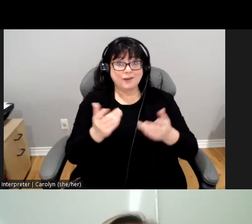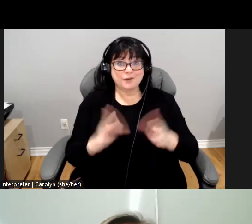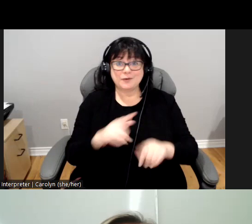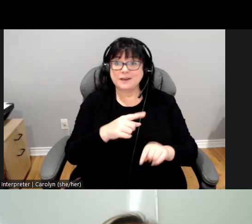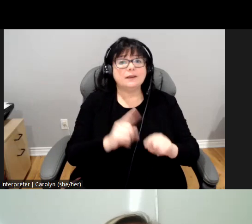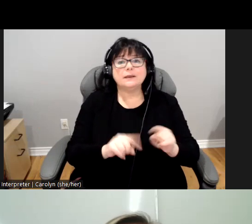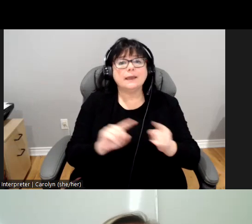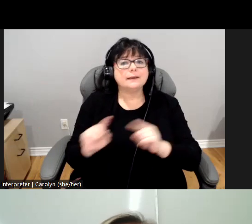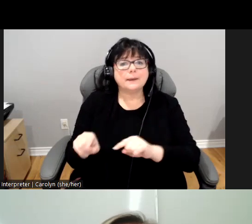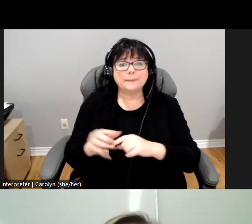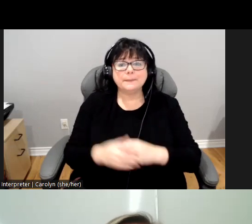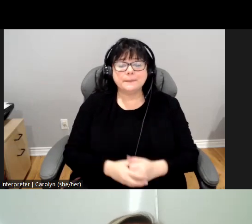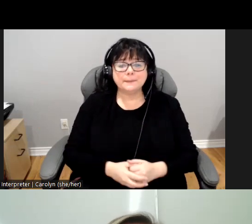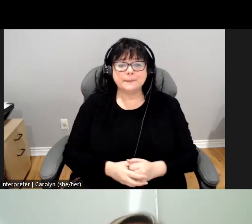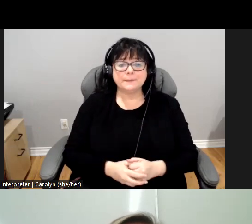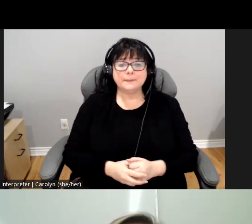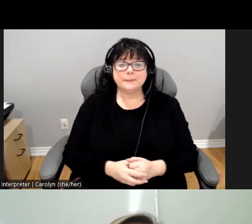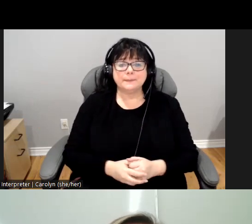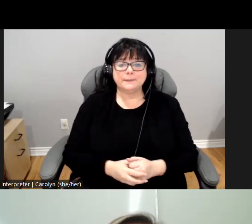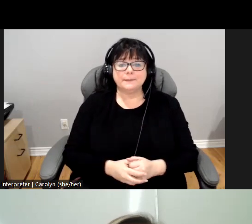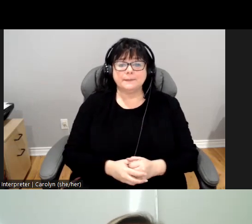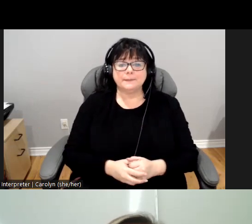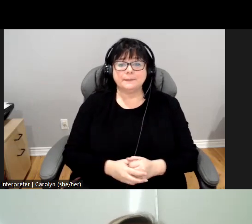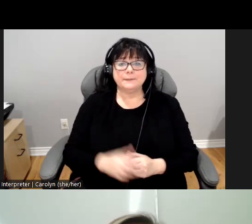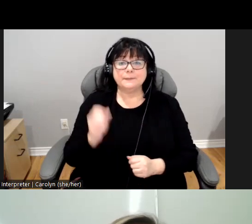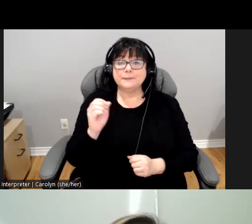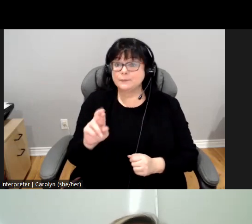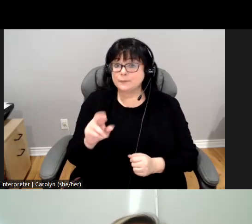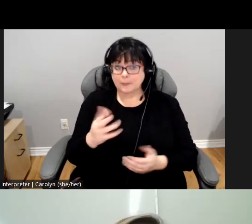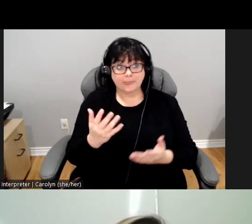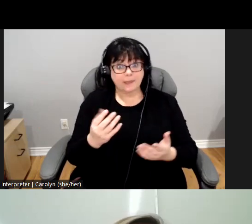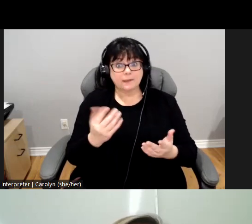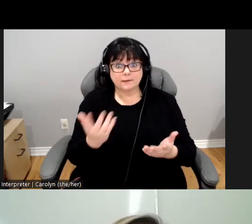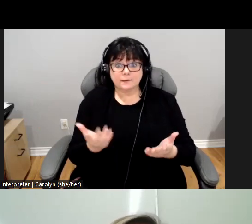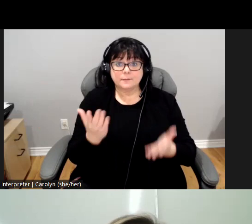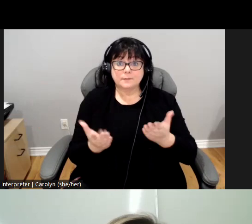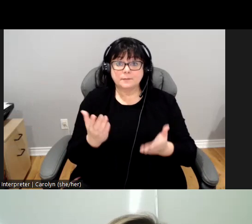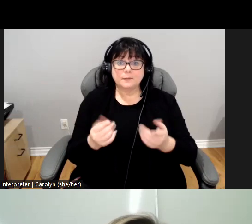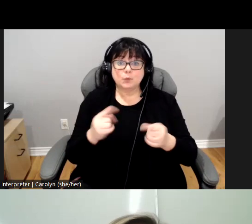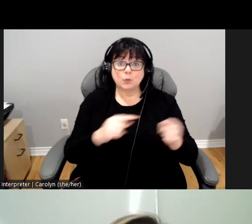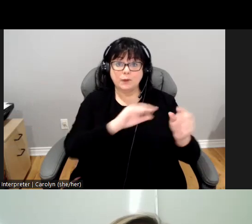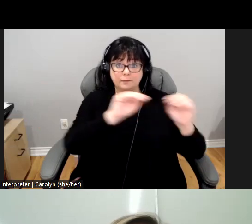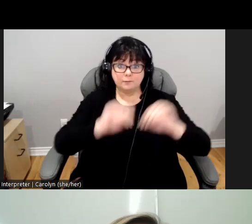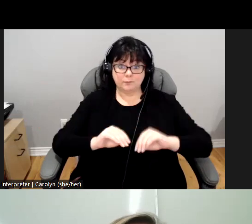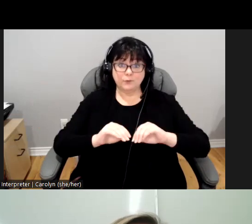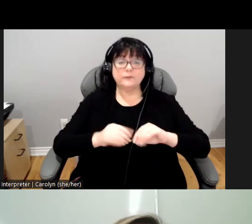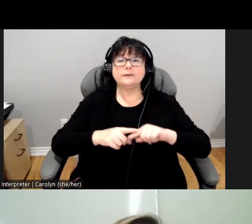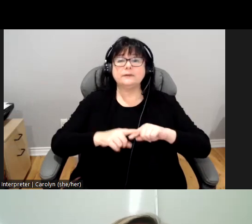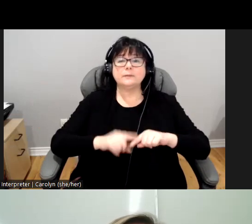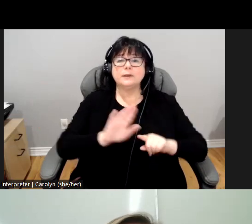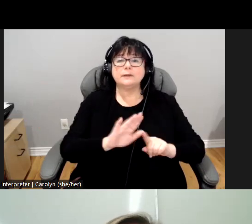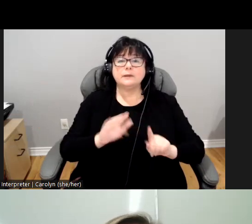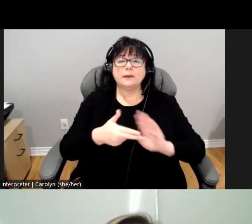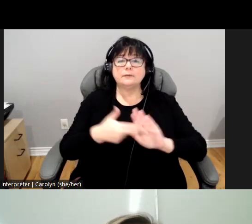on certain different people come in and they have different levels of support when they come in, depending on their status in Canada.